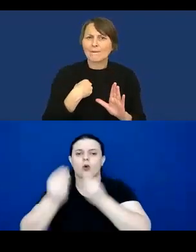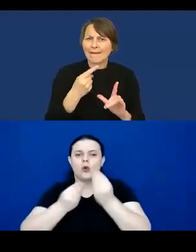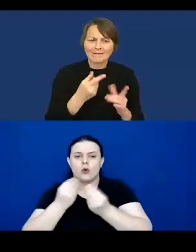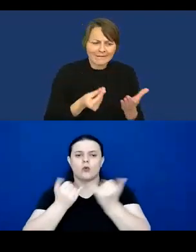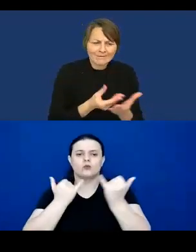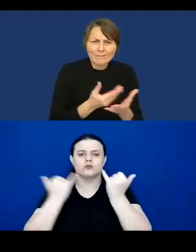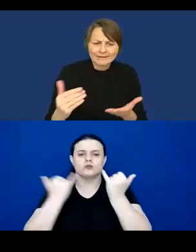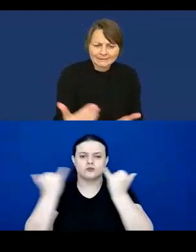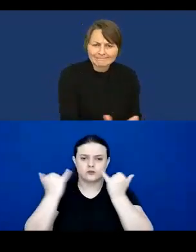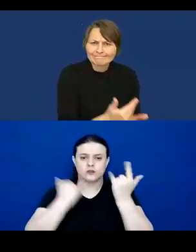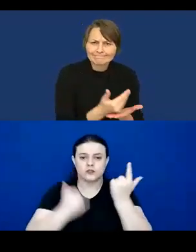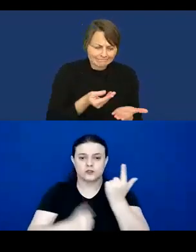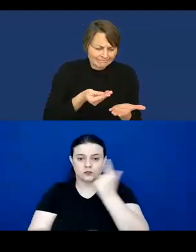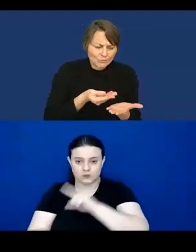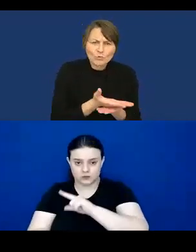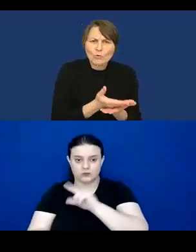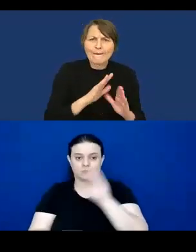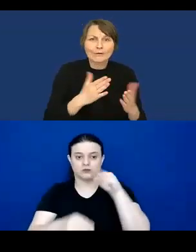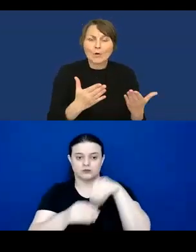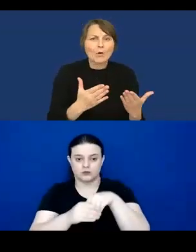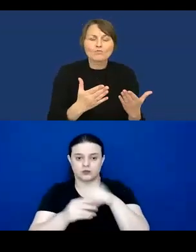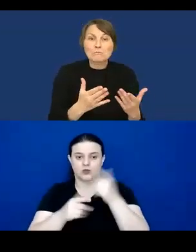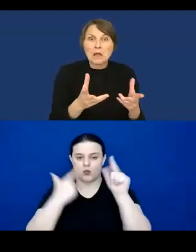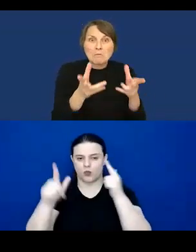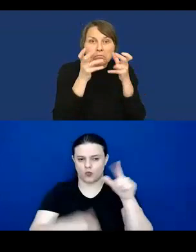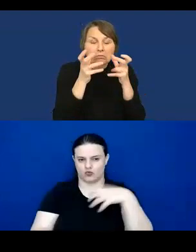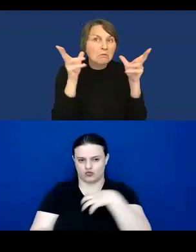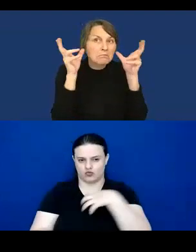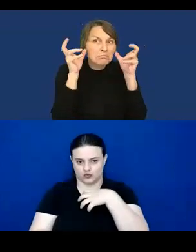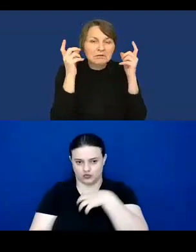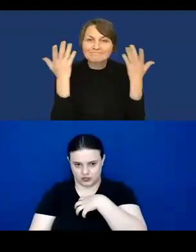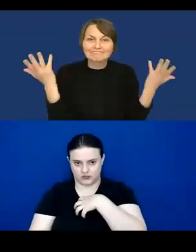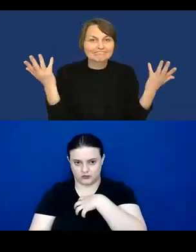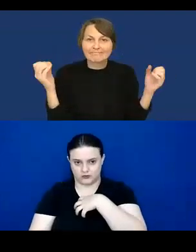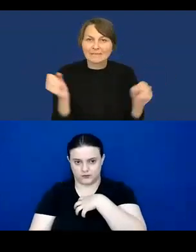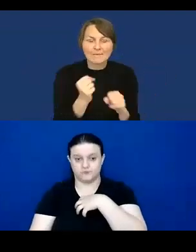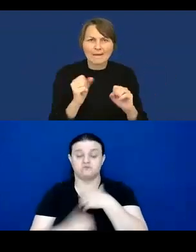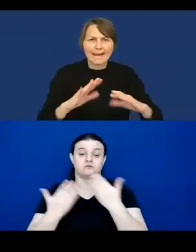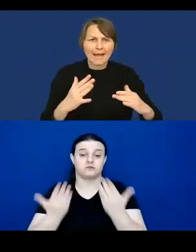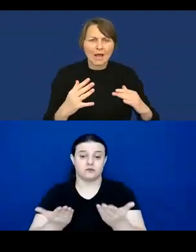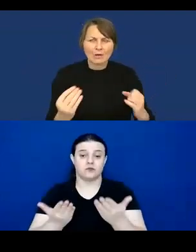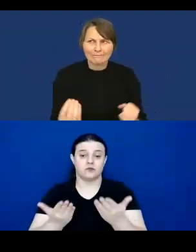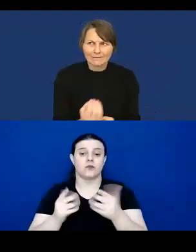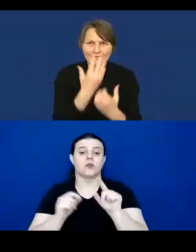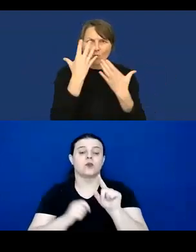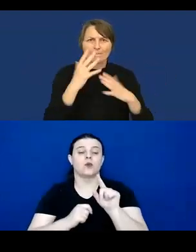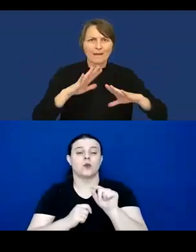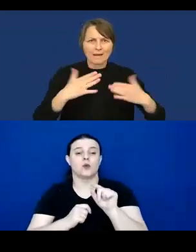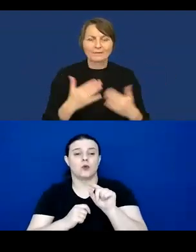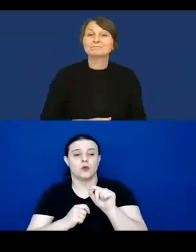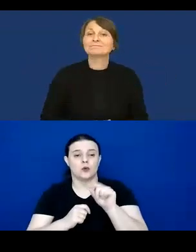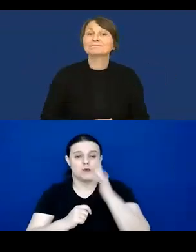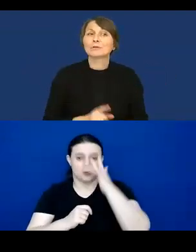than visual or auditory channels. Now, you know that our target population are persons with